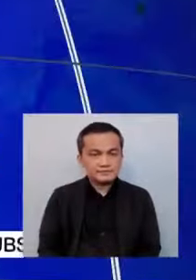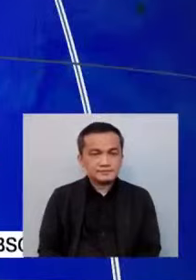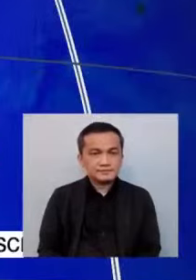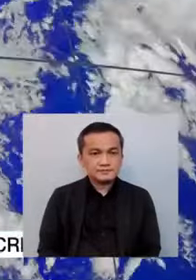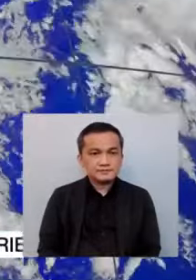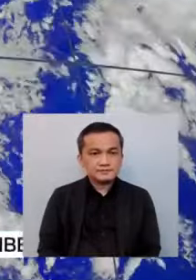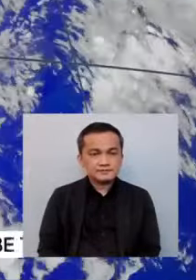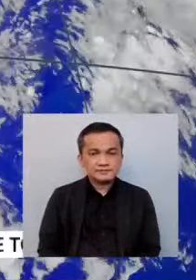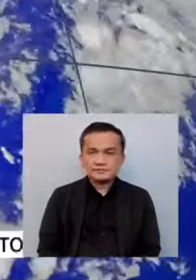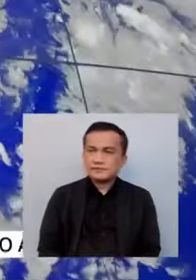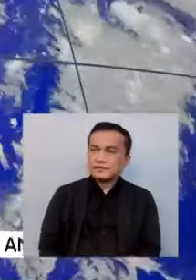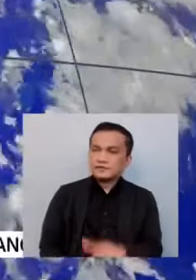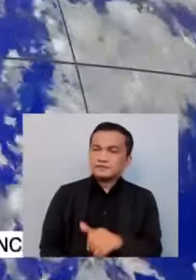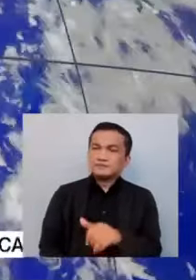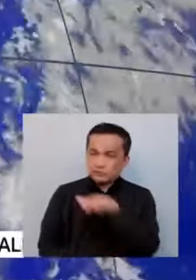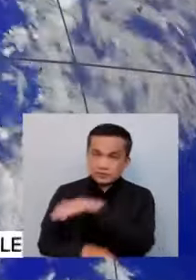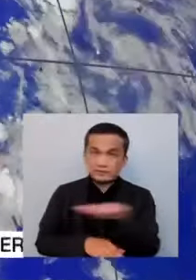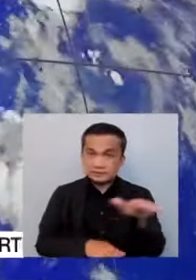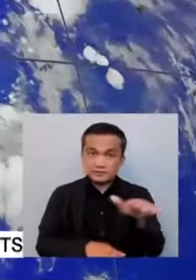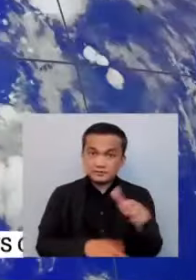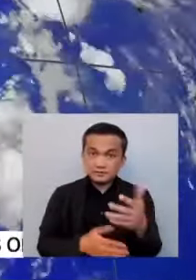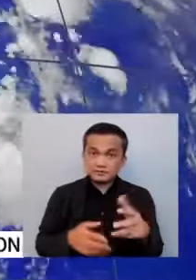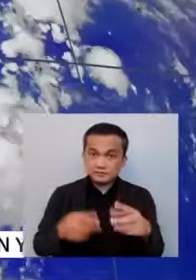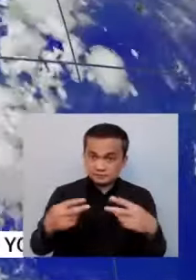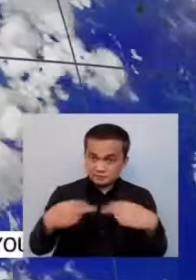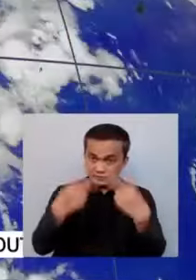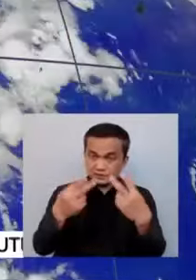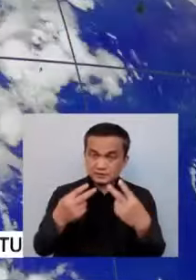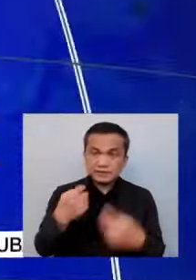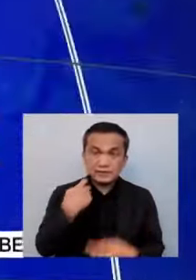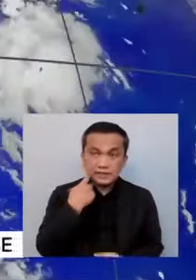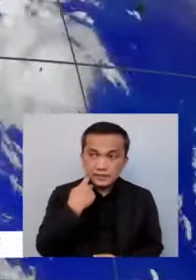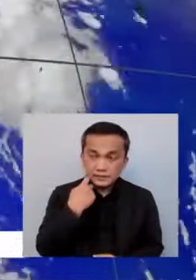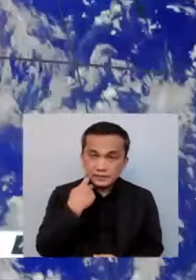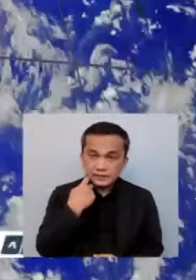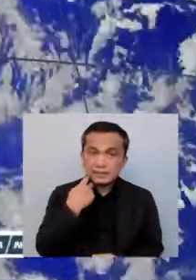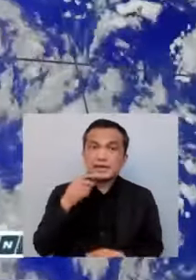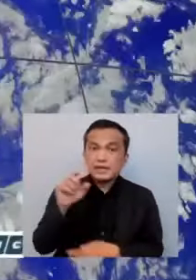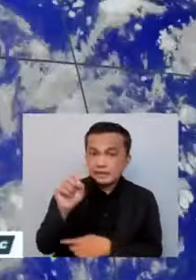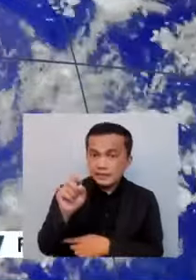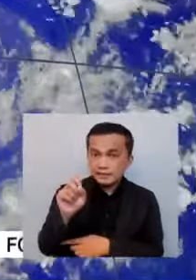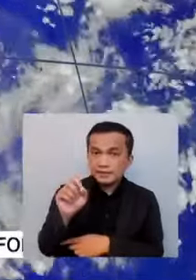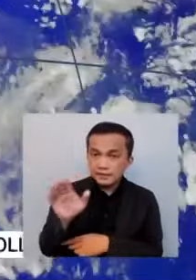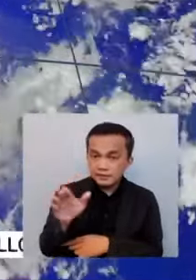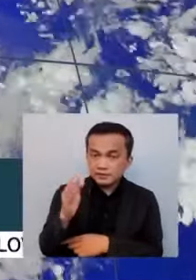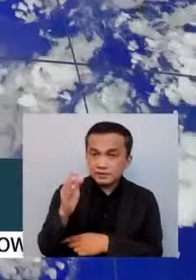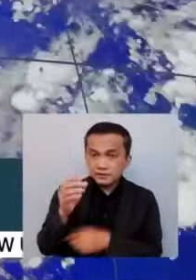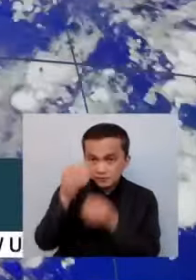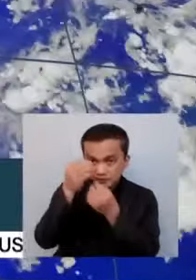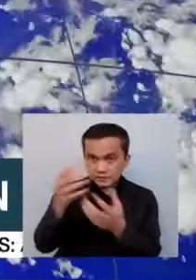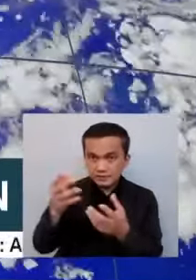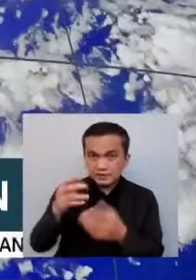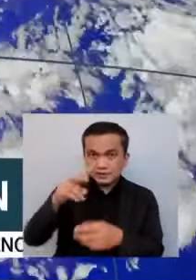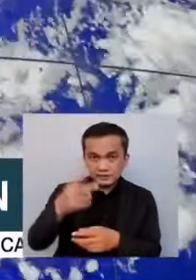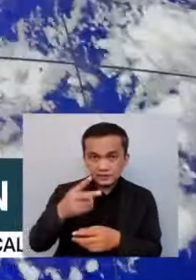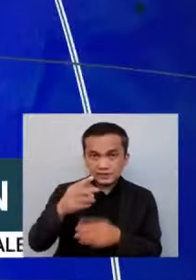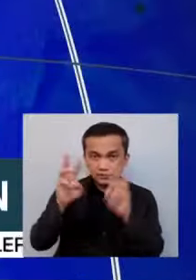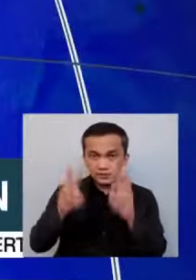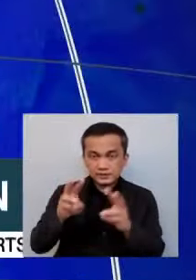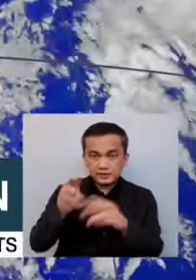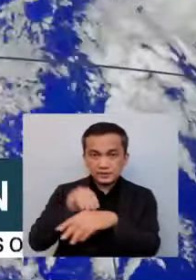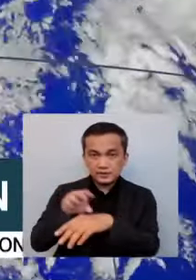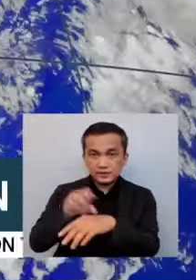Good afternoon to you and to all of our listeners. Earlier at 11 a.m. today, we issued a second weather advisory for the